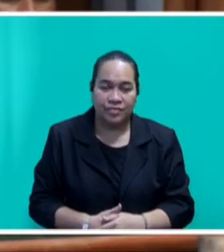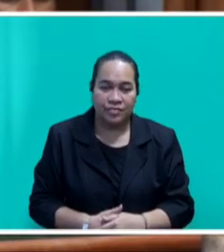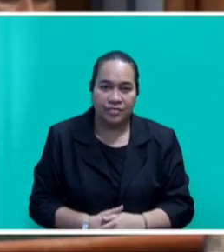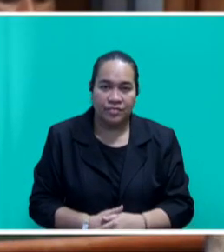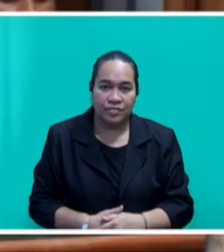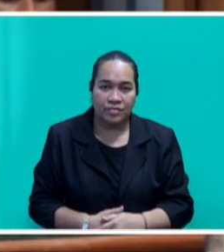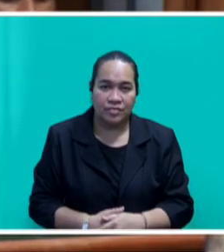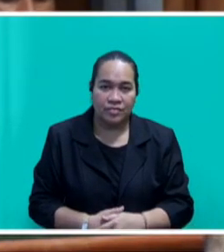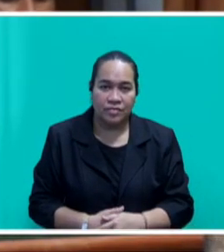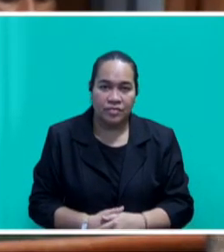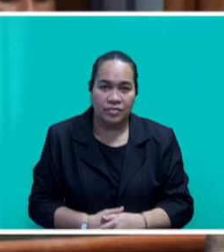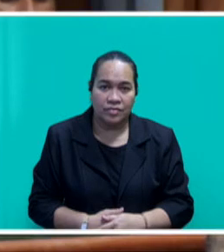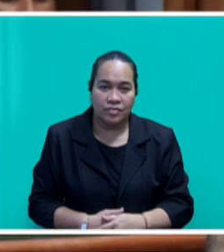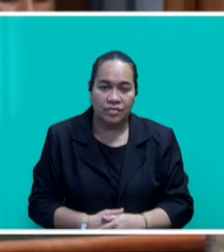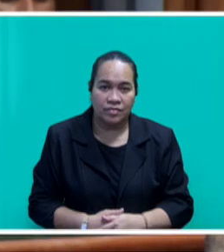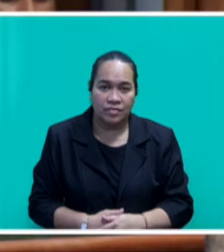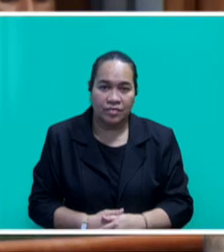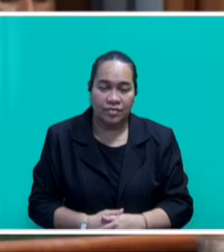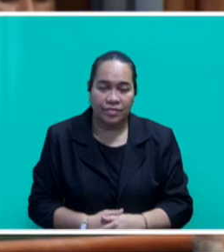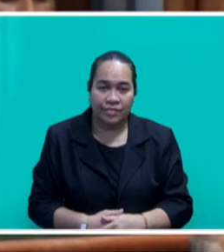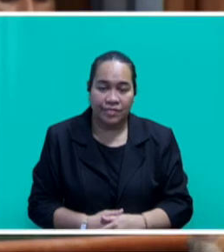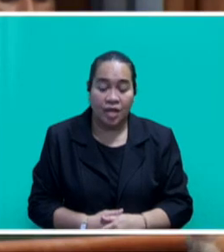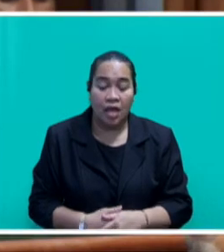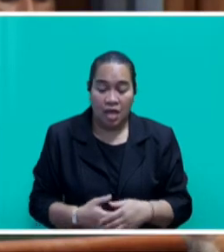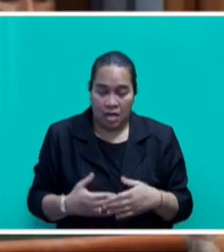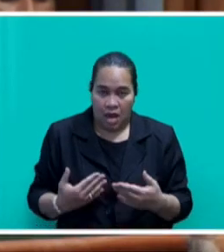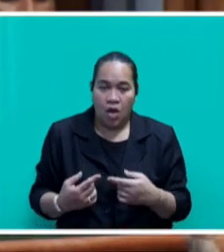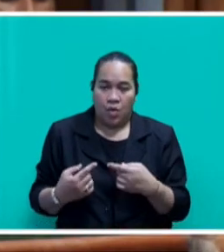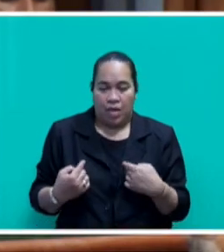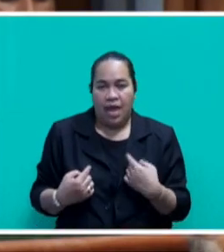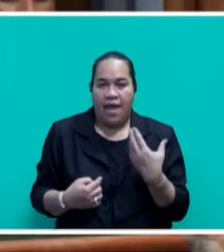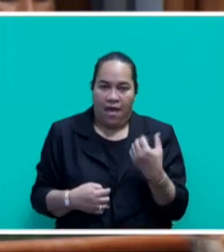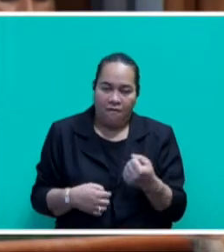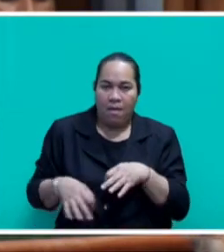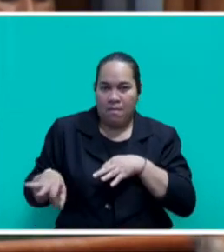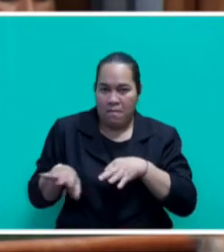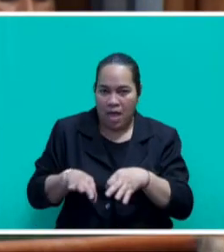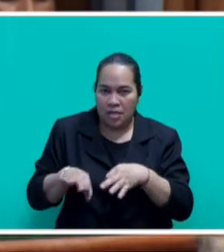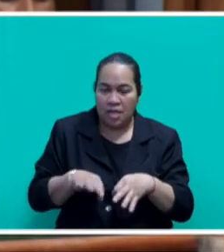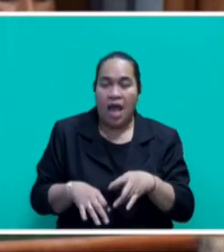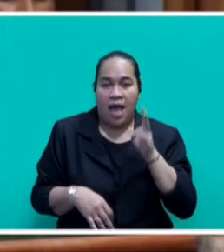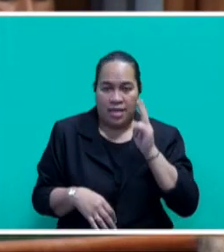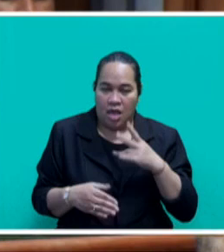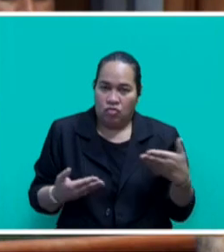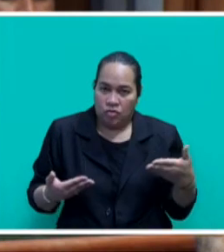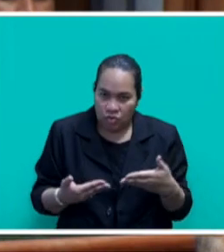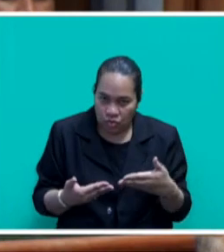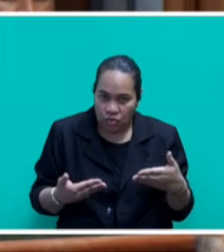and the ministry has taken steps to reintroduce